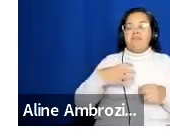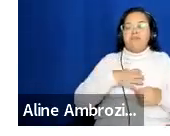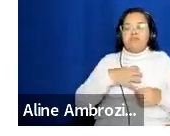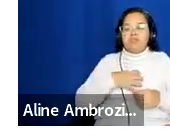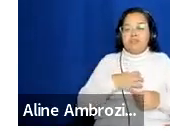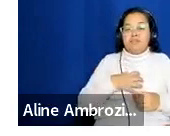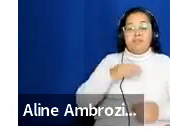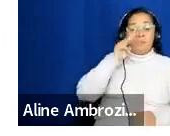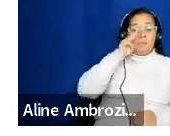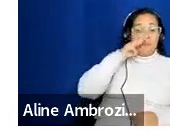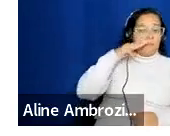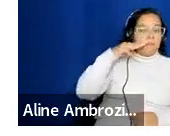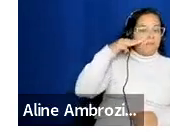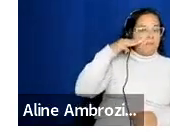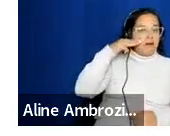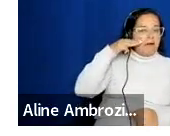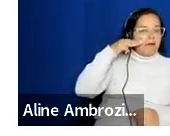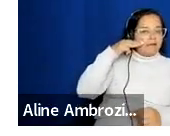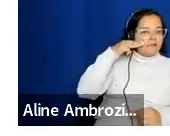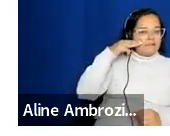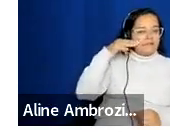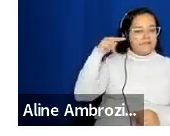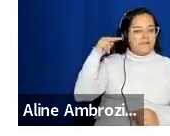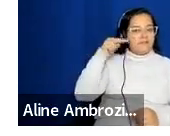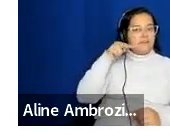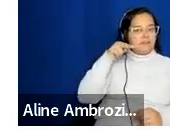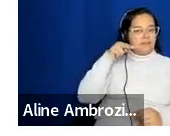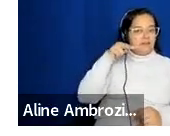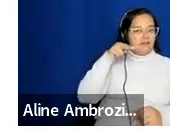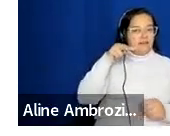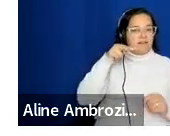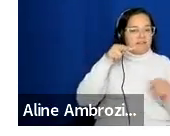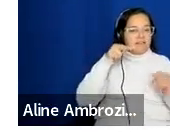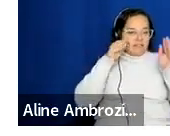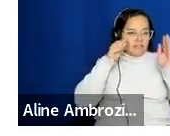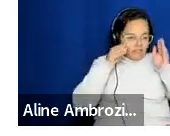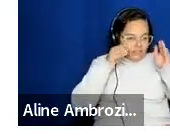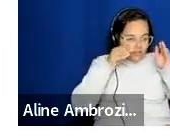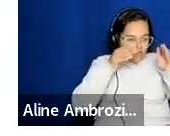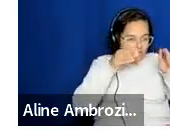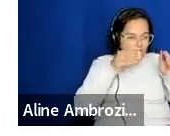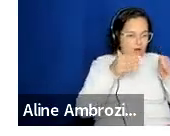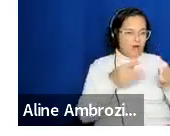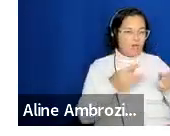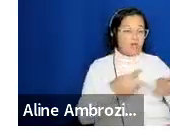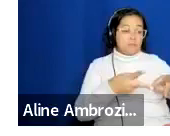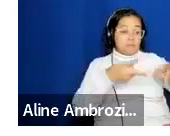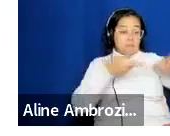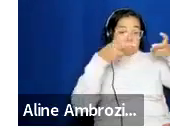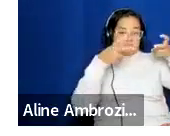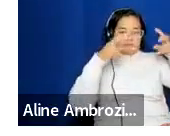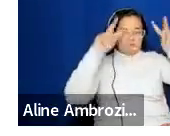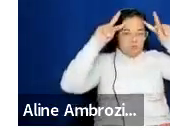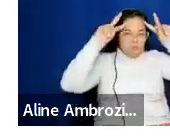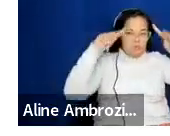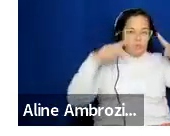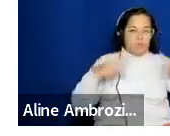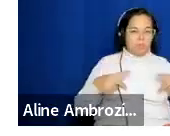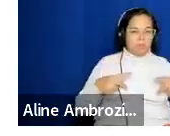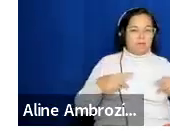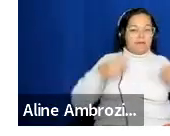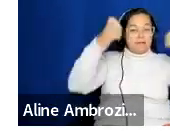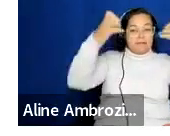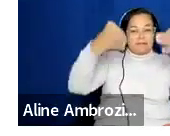particular, as he expressed it in his theses on Feuerbach, the standpoint